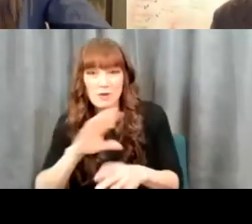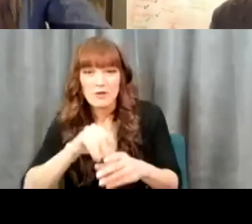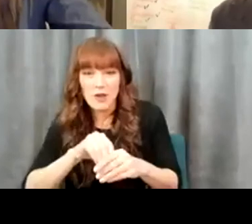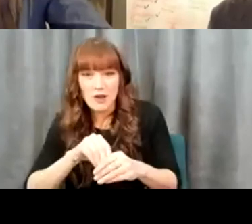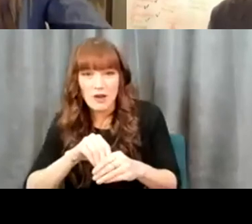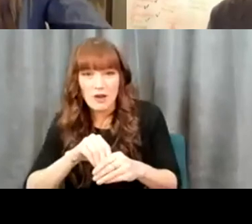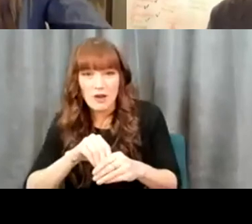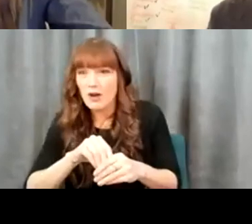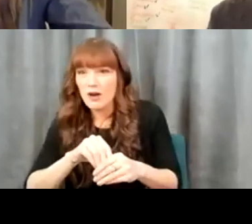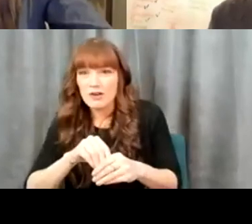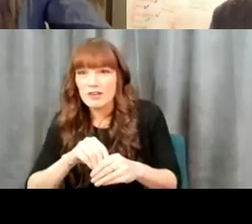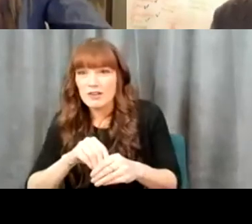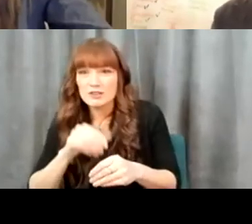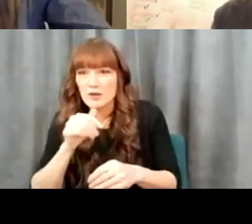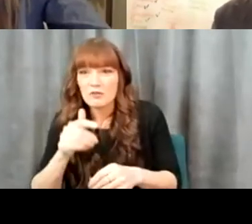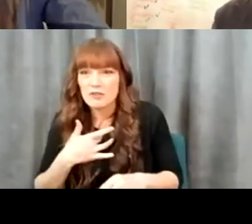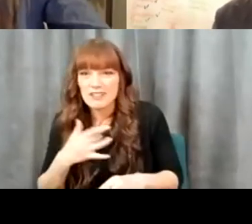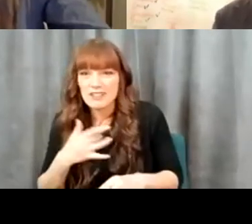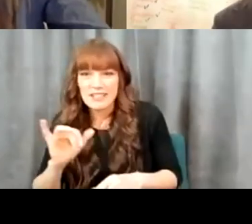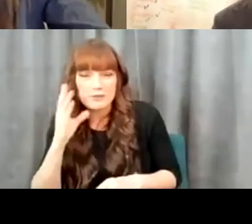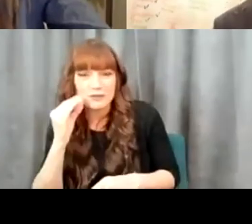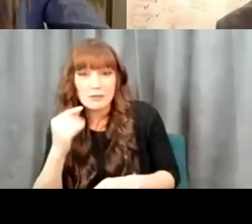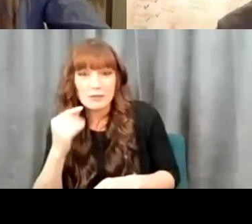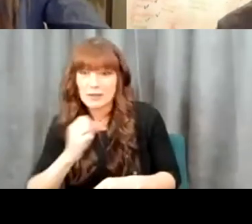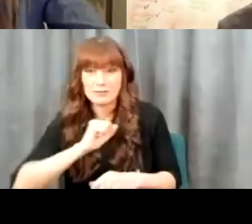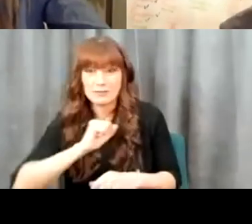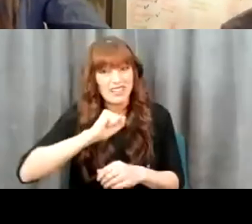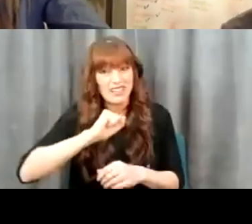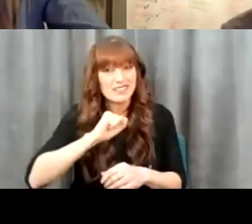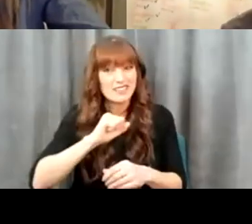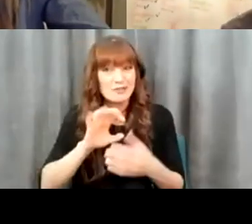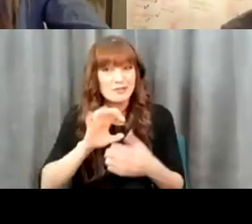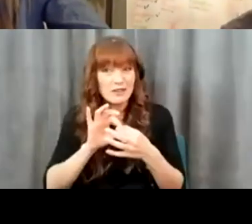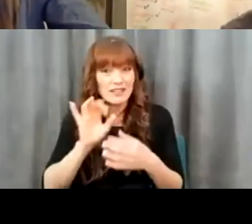did not have that experience of me, but I'm pretty defensive about it